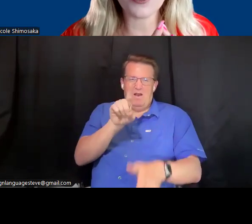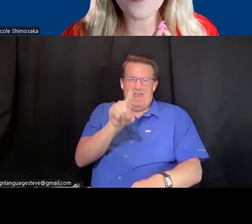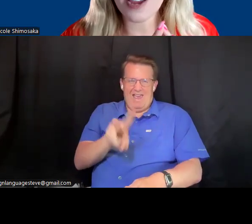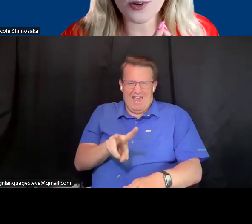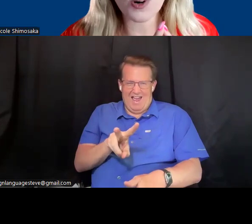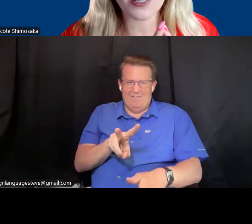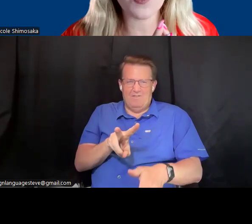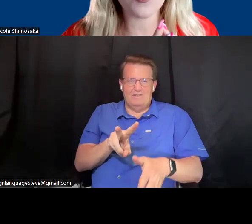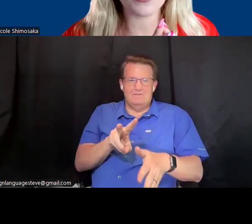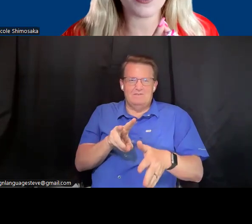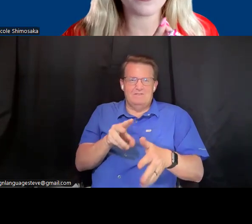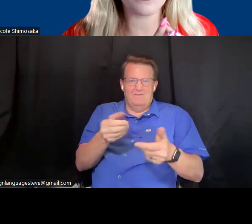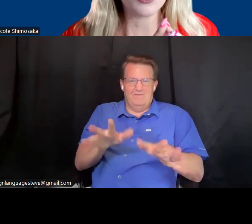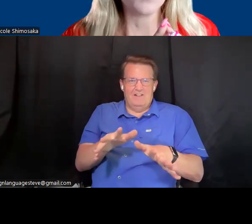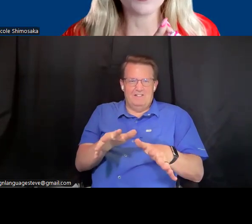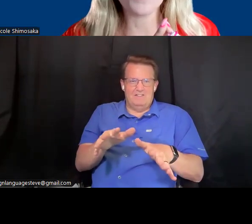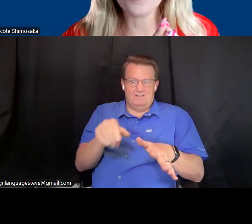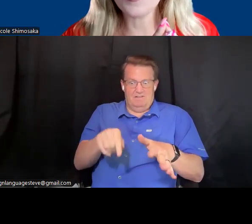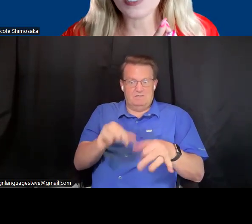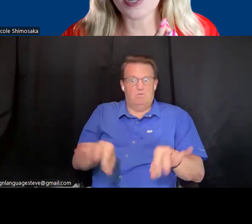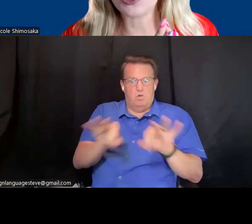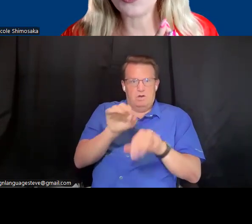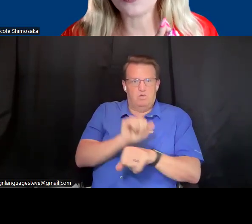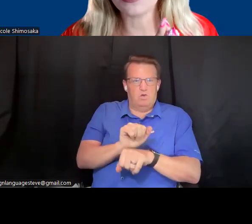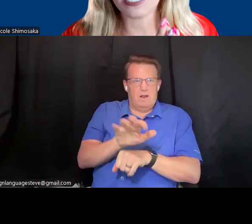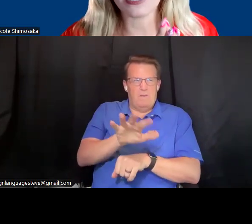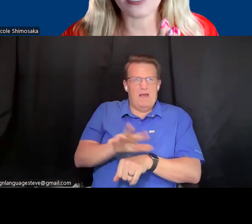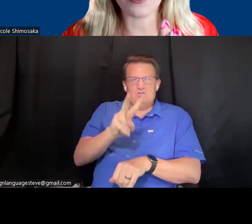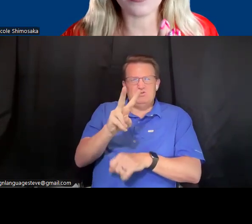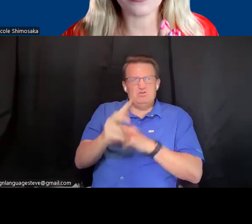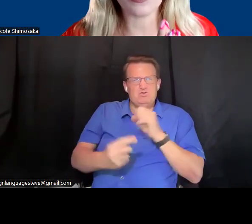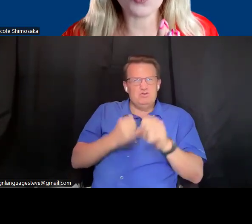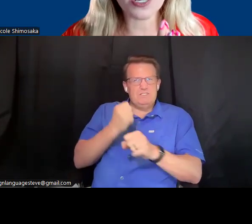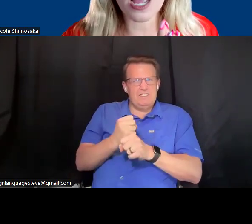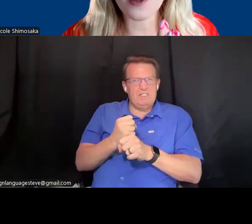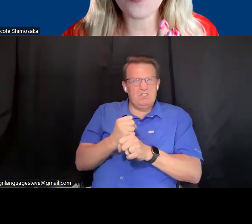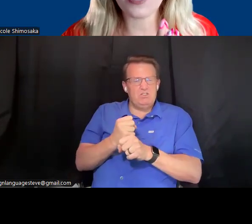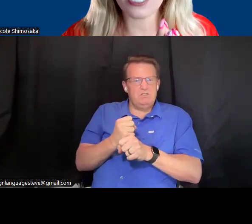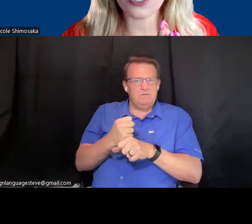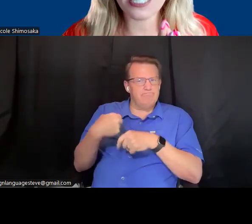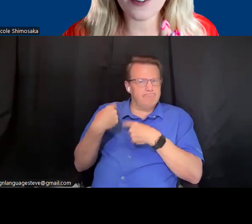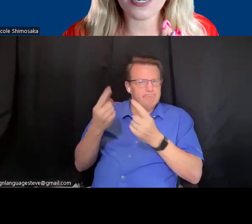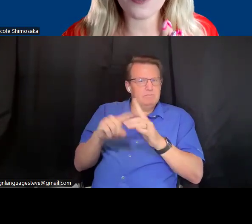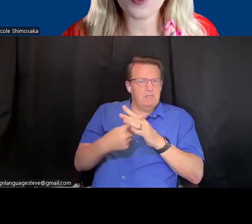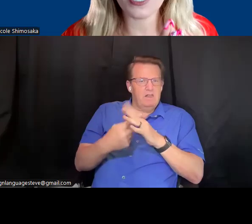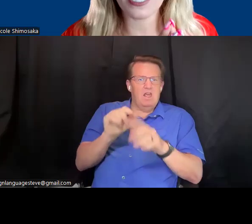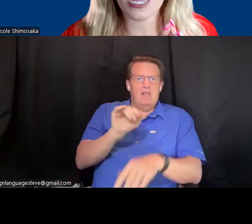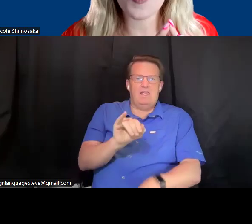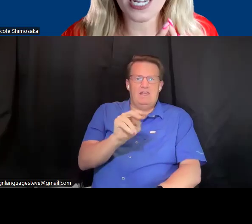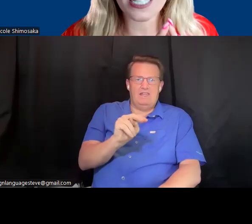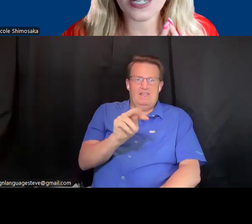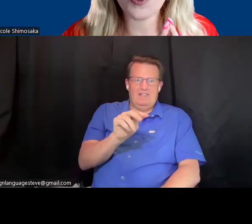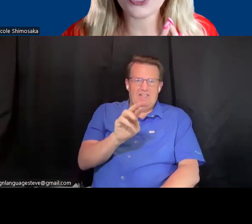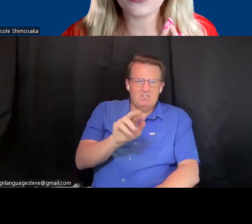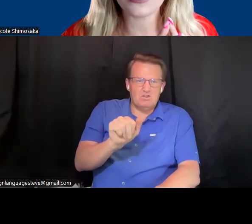very vital work that we've begun. We're probably about 2 years in on the work of the Intrastate Funding Formula